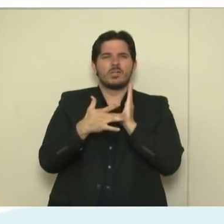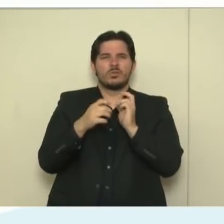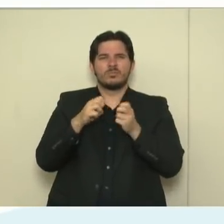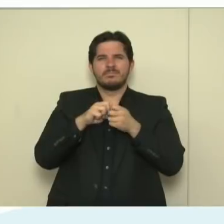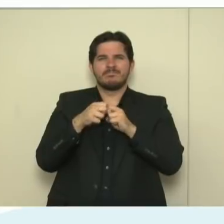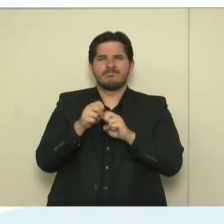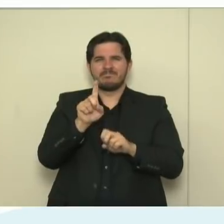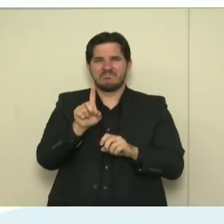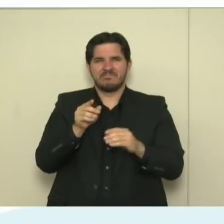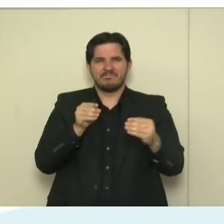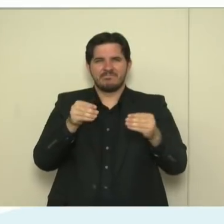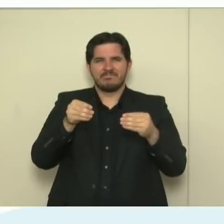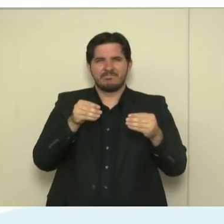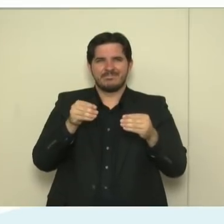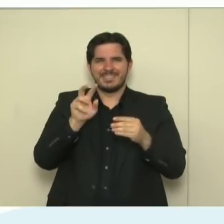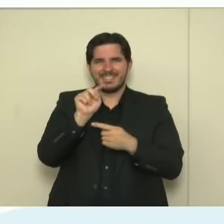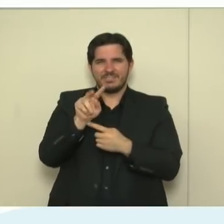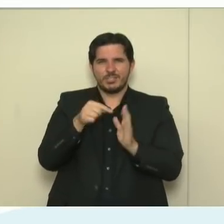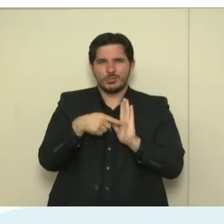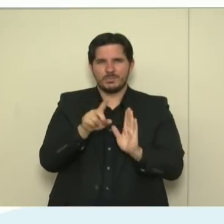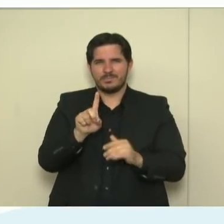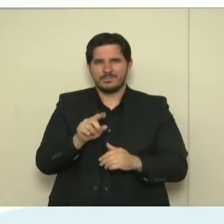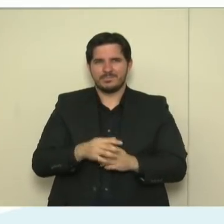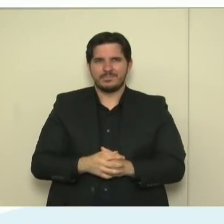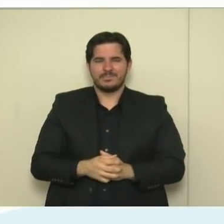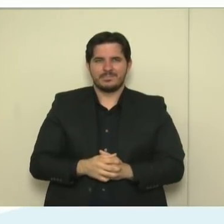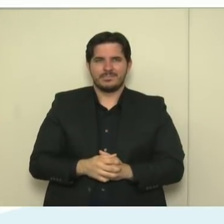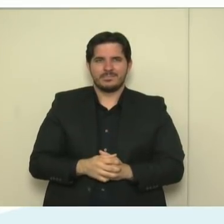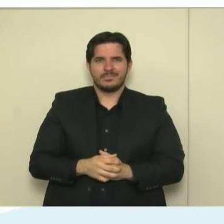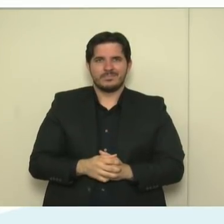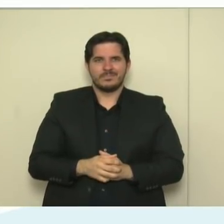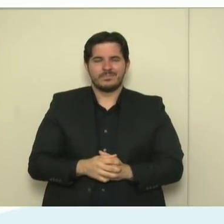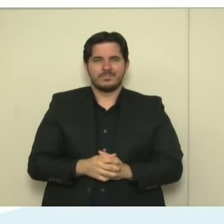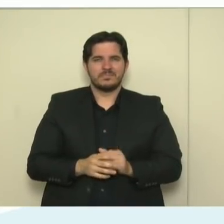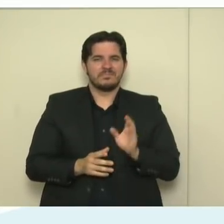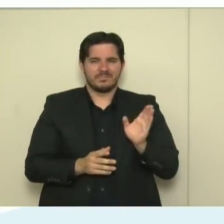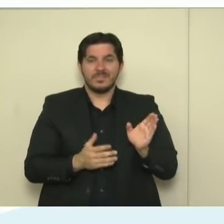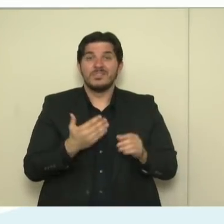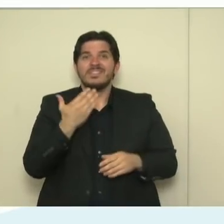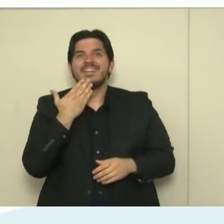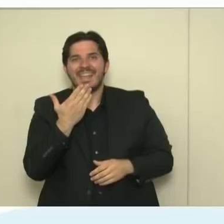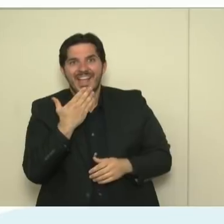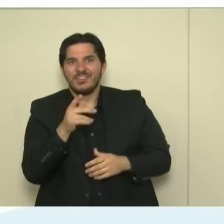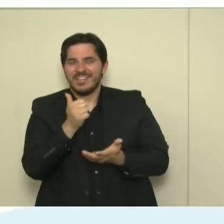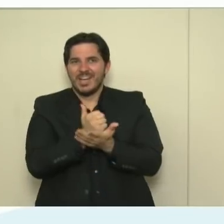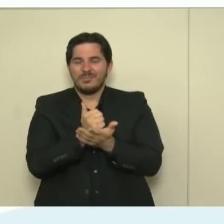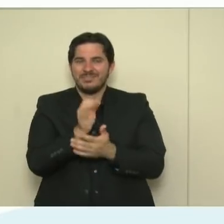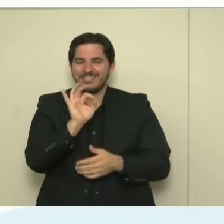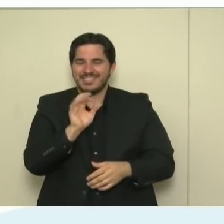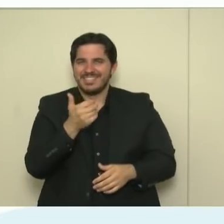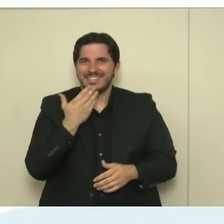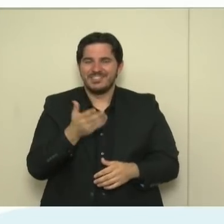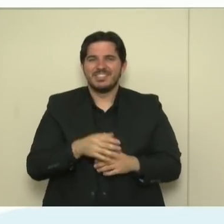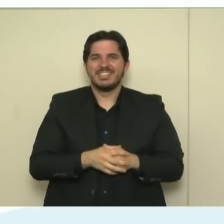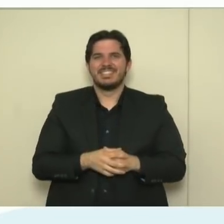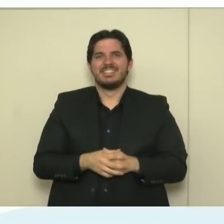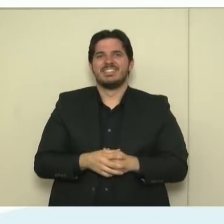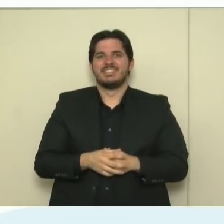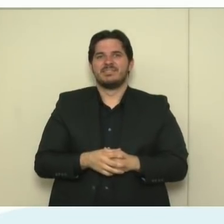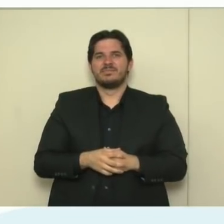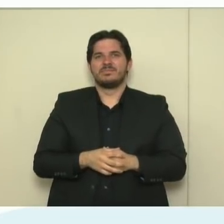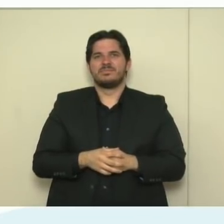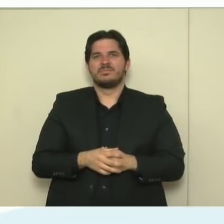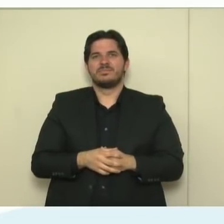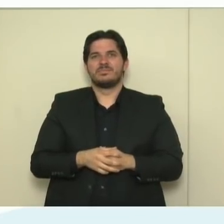Are we on the? Thank you. Thank you, that's helpful. So we were really pleased this week